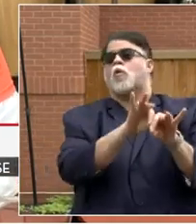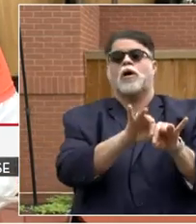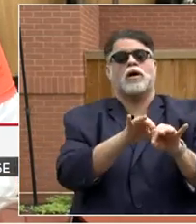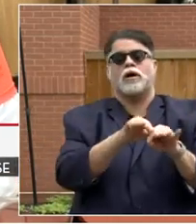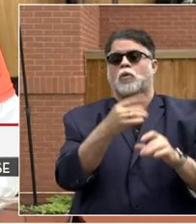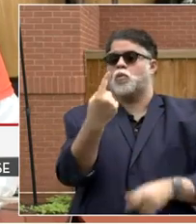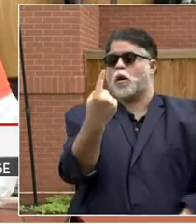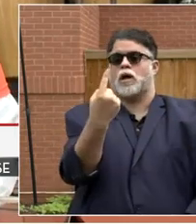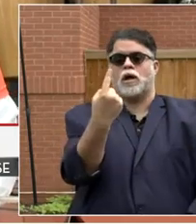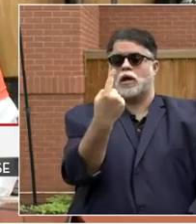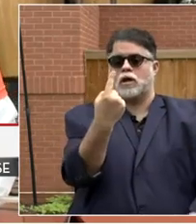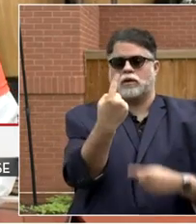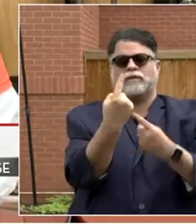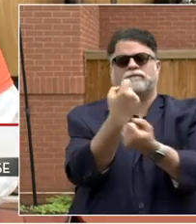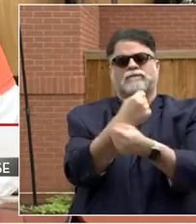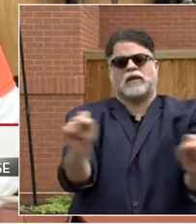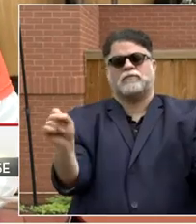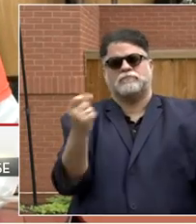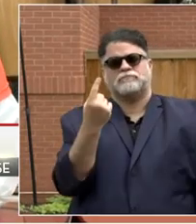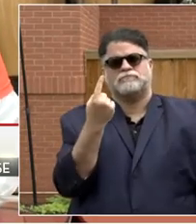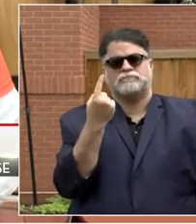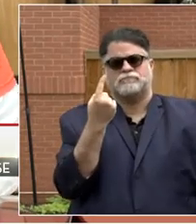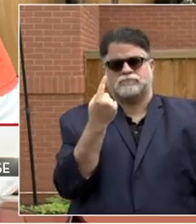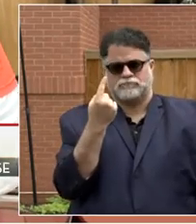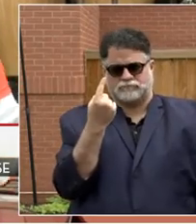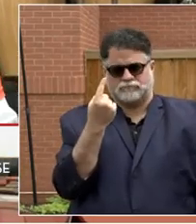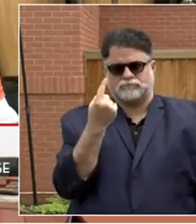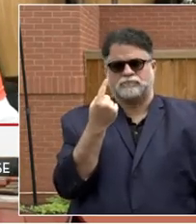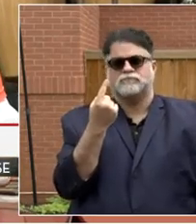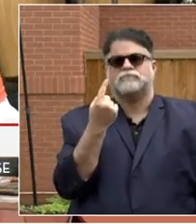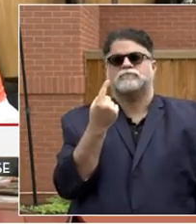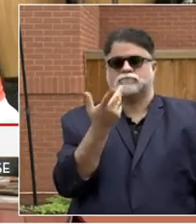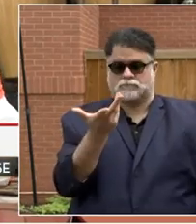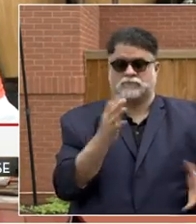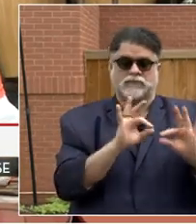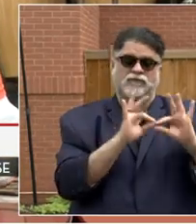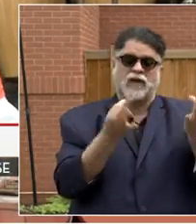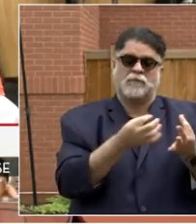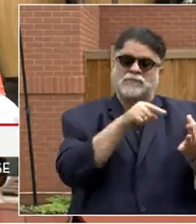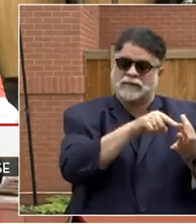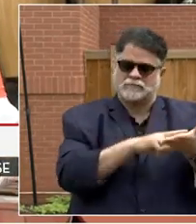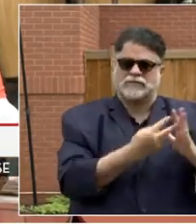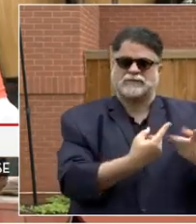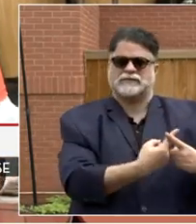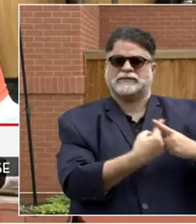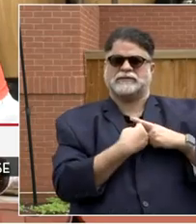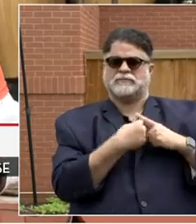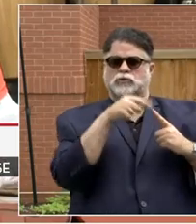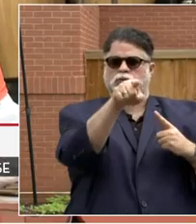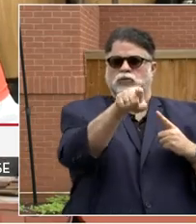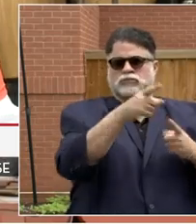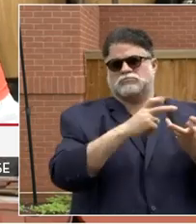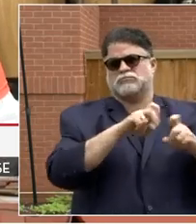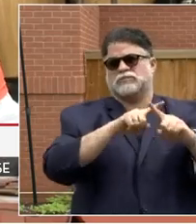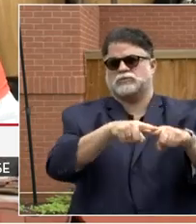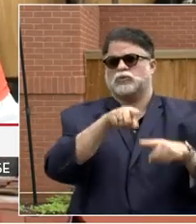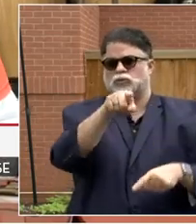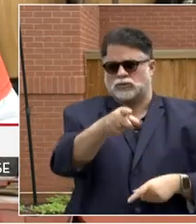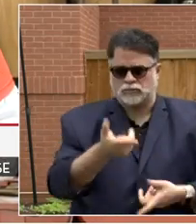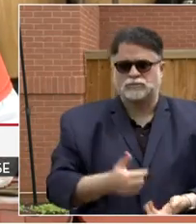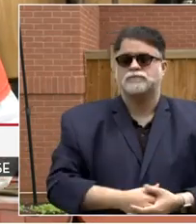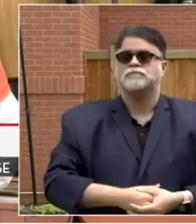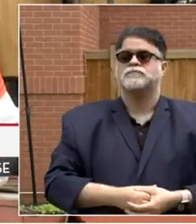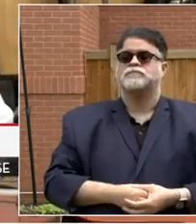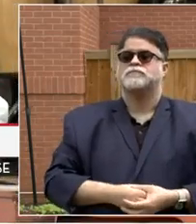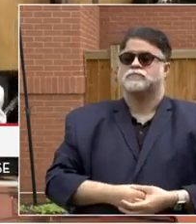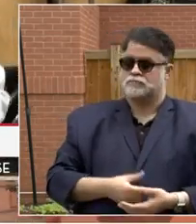and your family, they're dependent on you, and we're here to support you at every step of the way. So now at this time, I'm going to welcome the Mayor back to the podium for